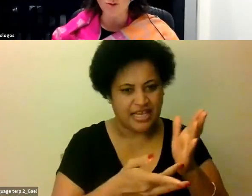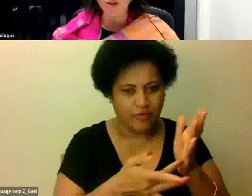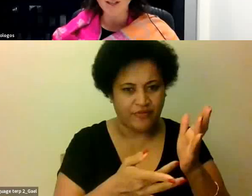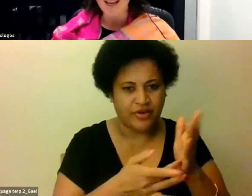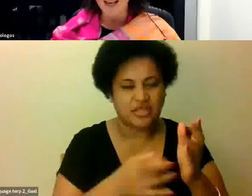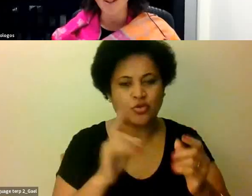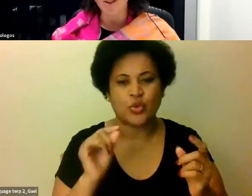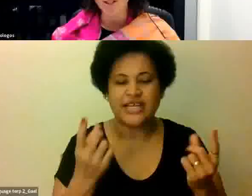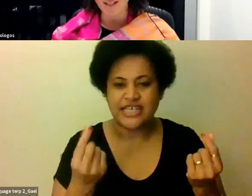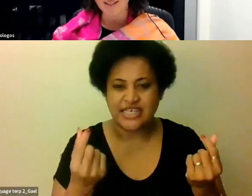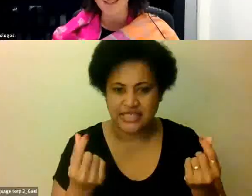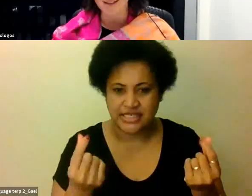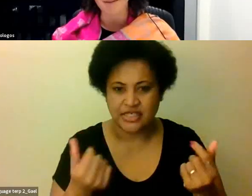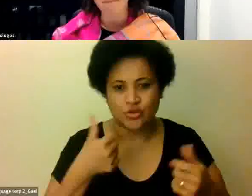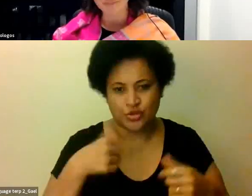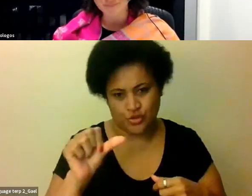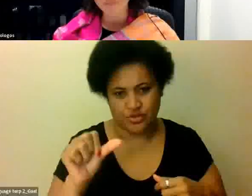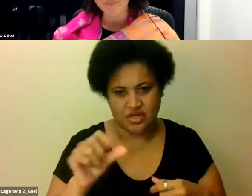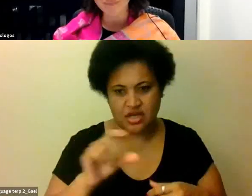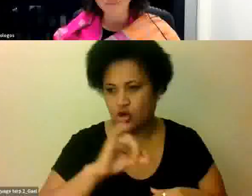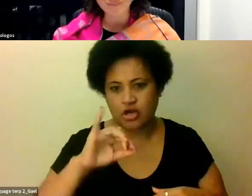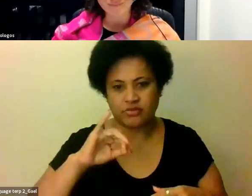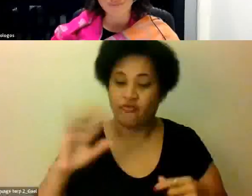for all and not just some.